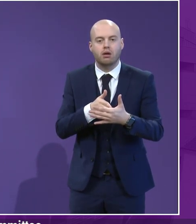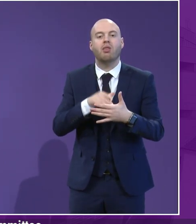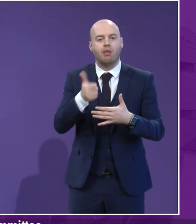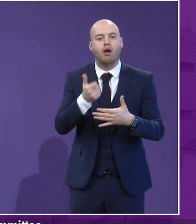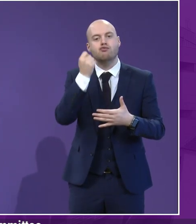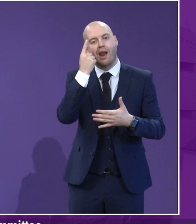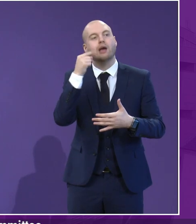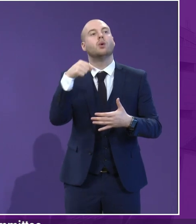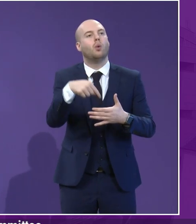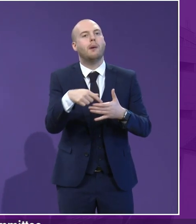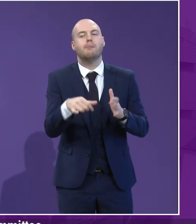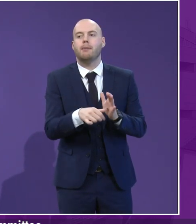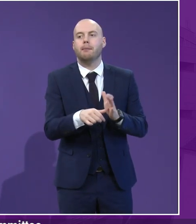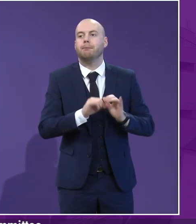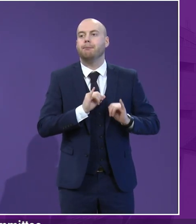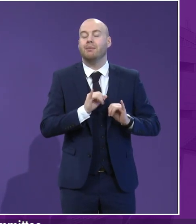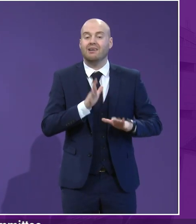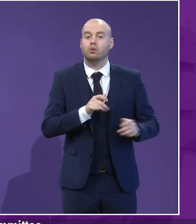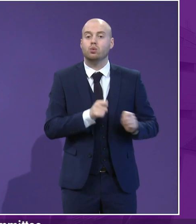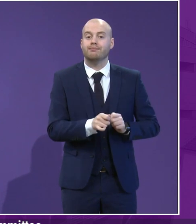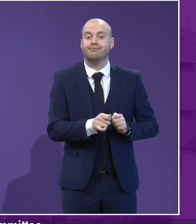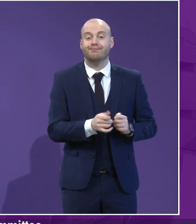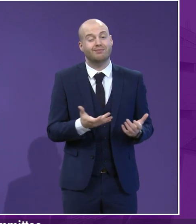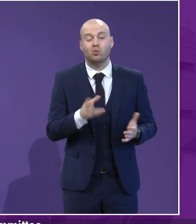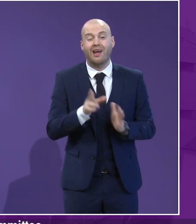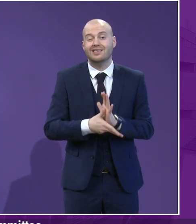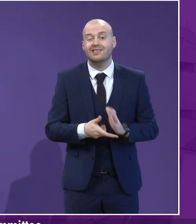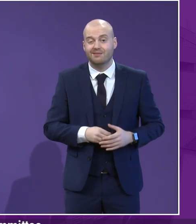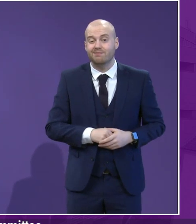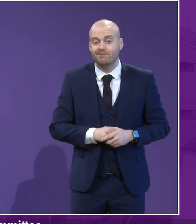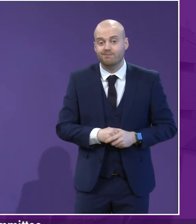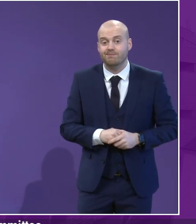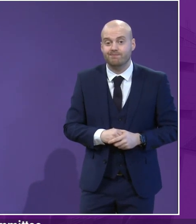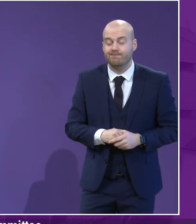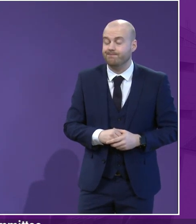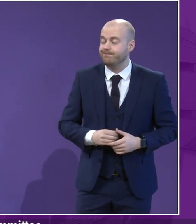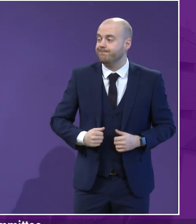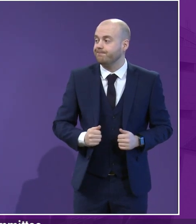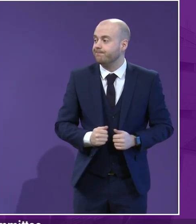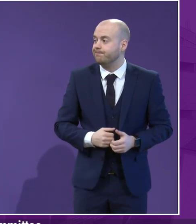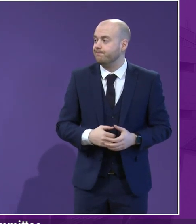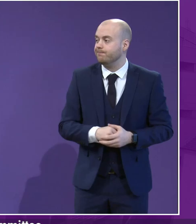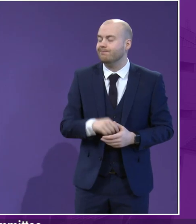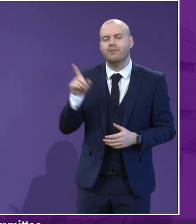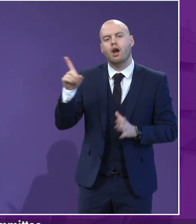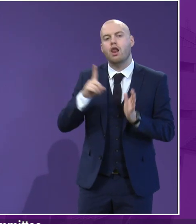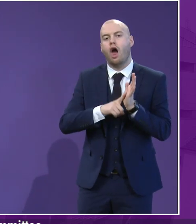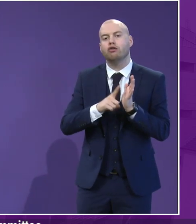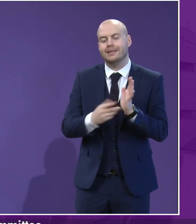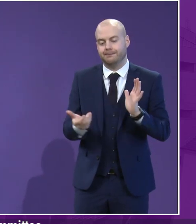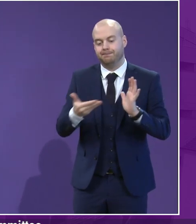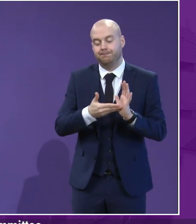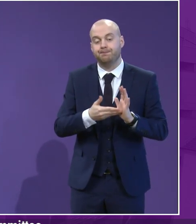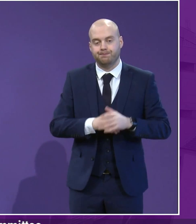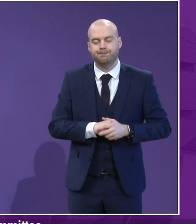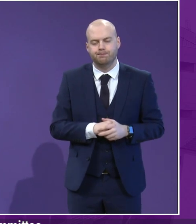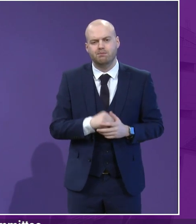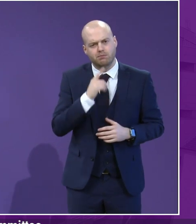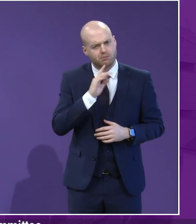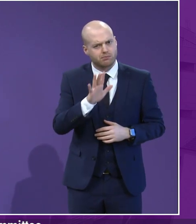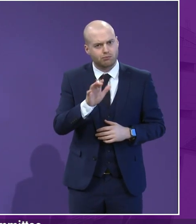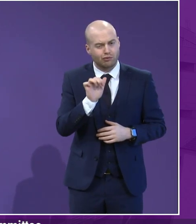with a range of impairments. But quite often it's very reactionary. So a lot of the time things are not happening, and it's a response